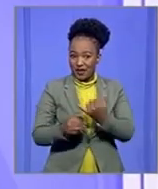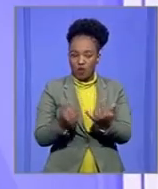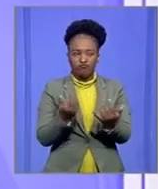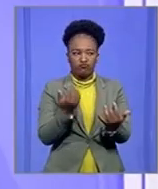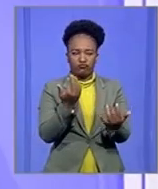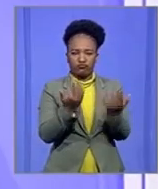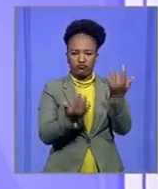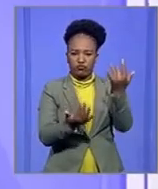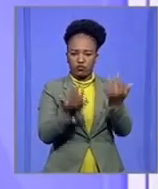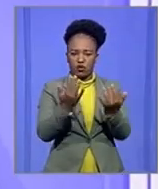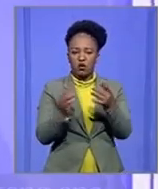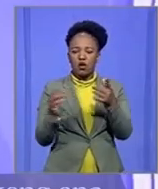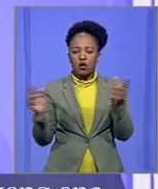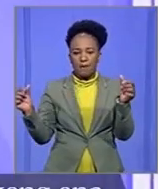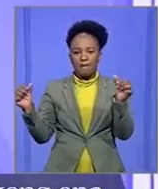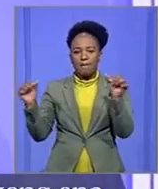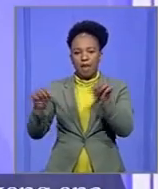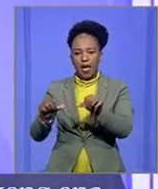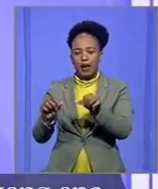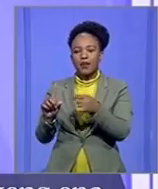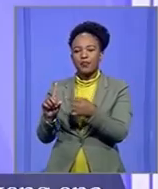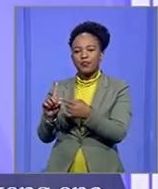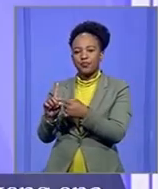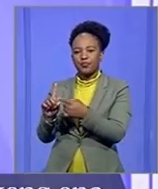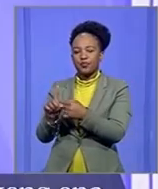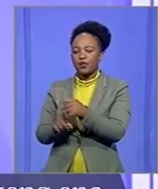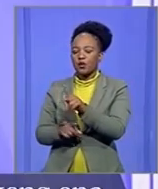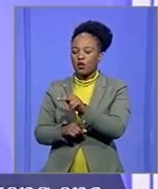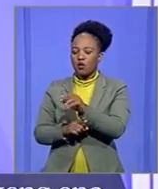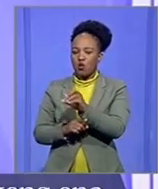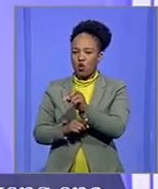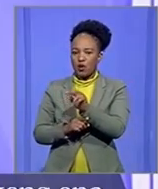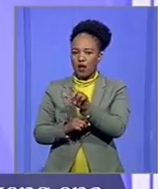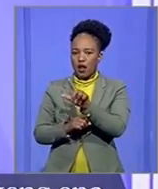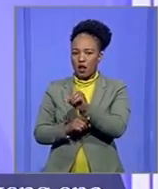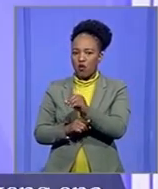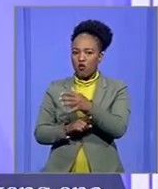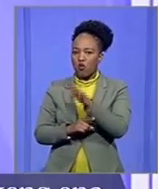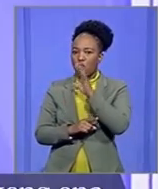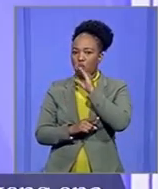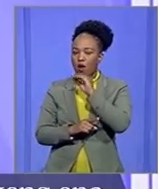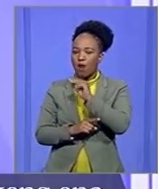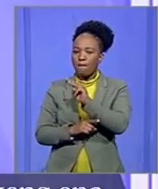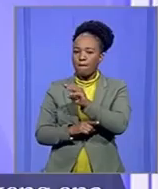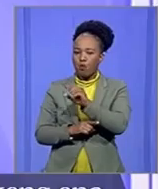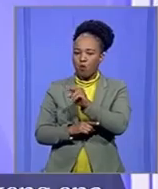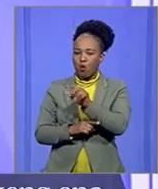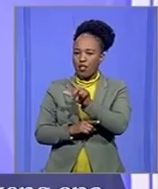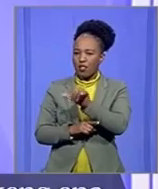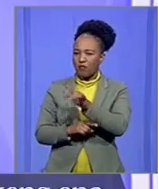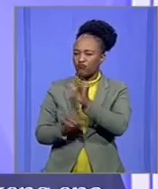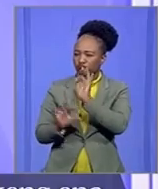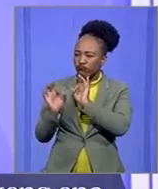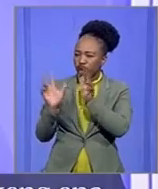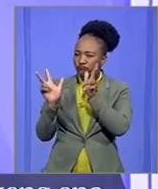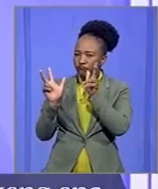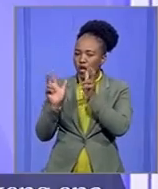wena o no buisana le moedi wa lefapha la bophelo Mondli Mvampi ho utlwa olwanyane hore na ho etsetseng mona.